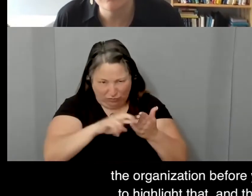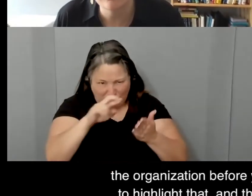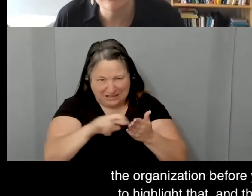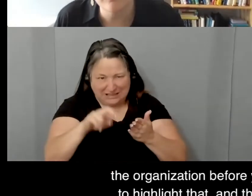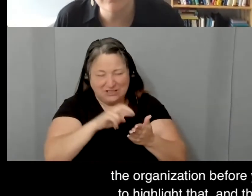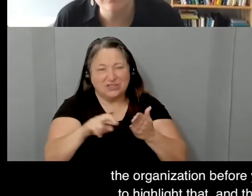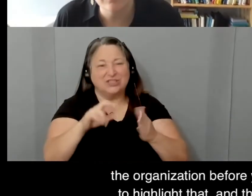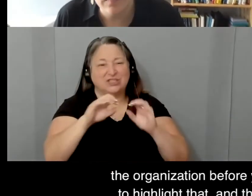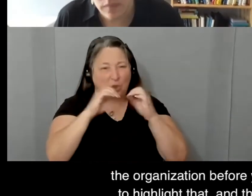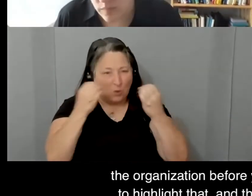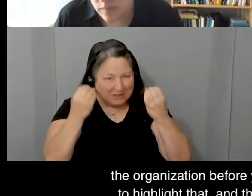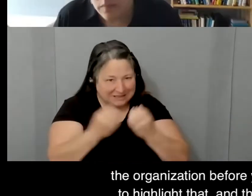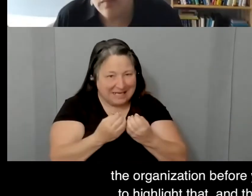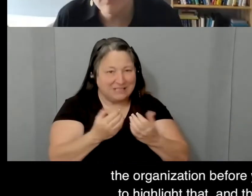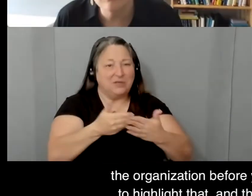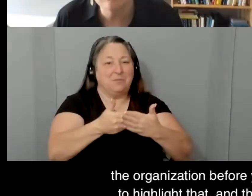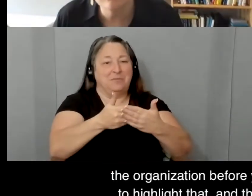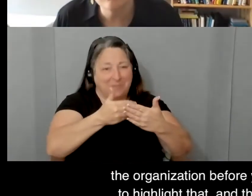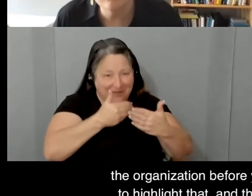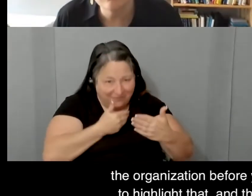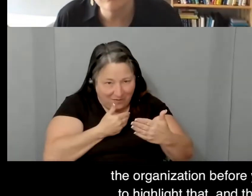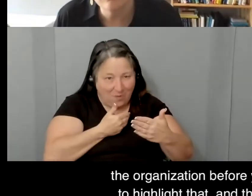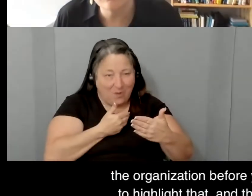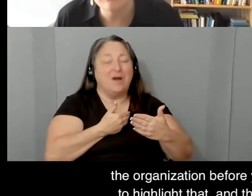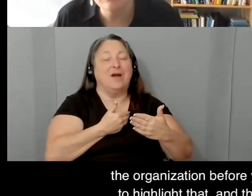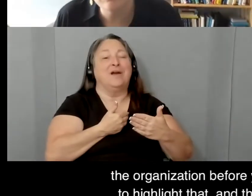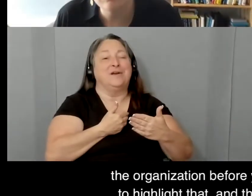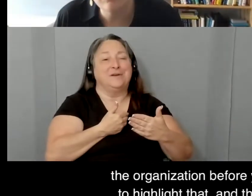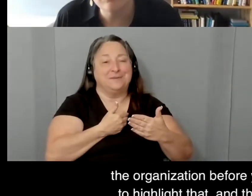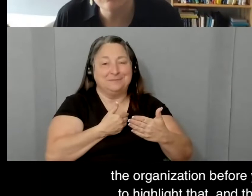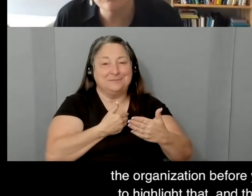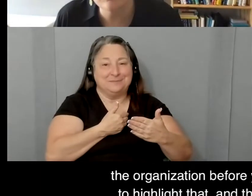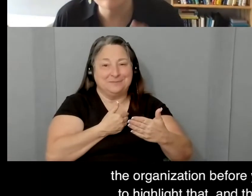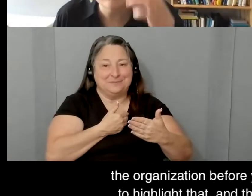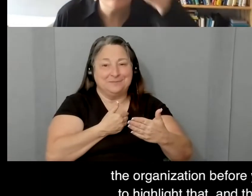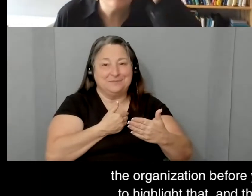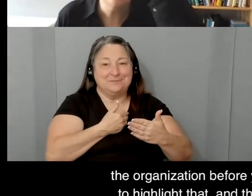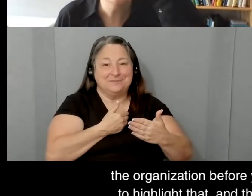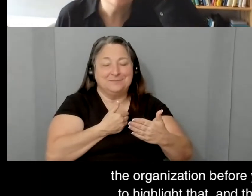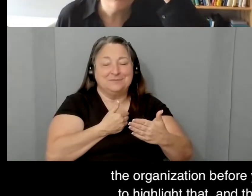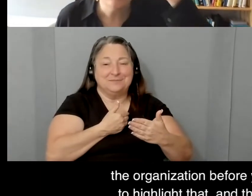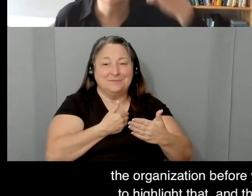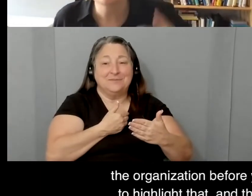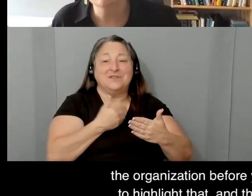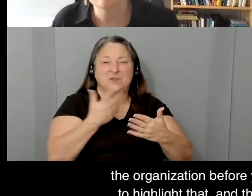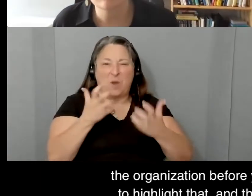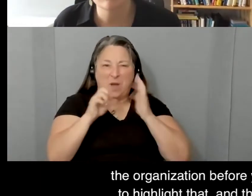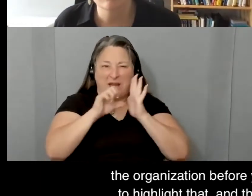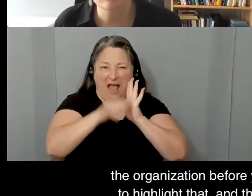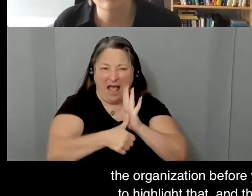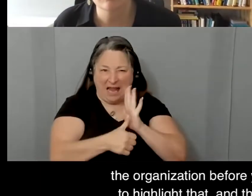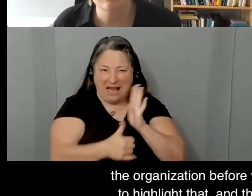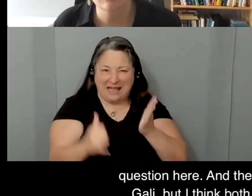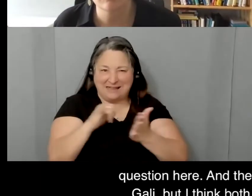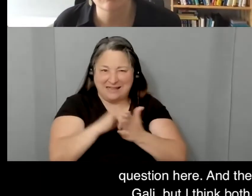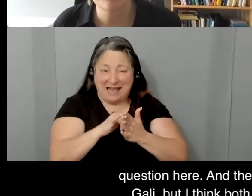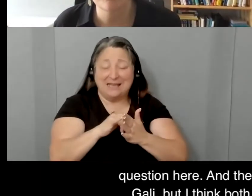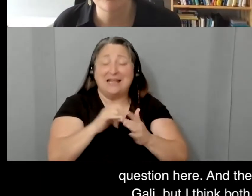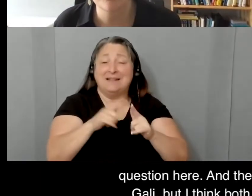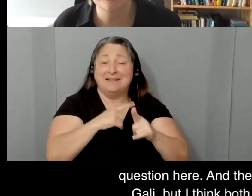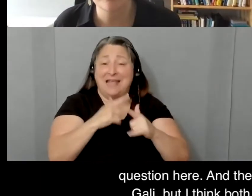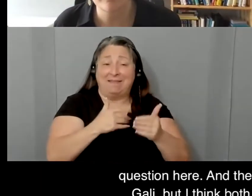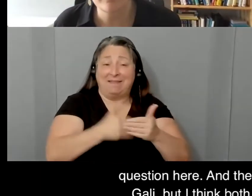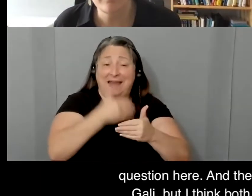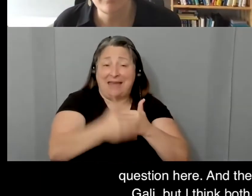the organization before you go. So I just wanted to highlight that and then move on to another